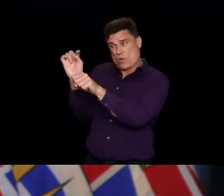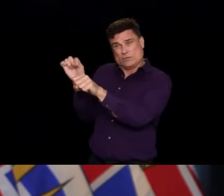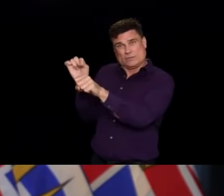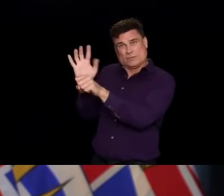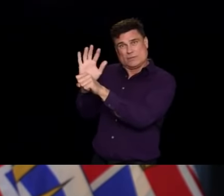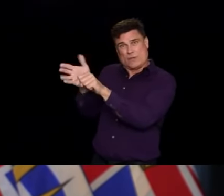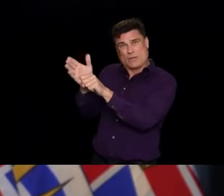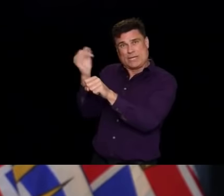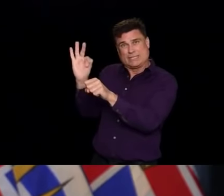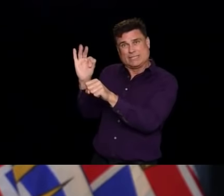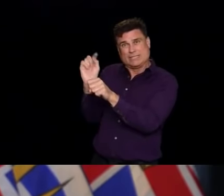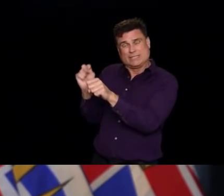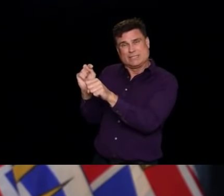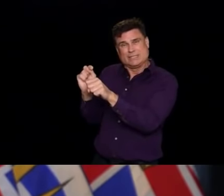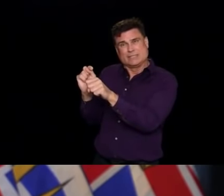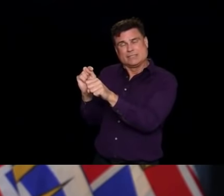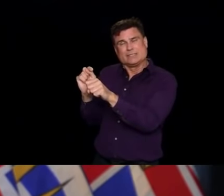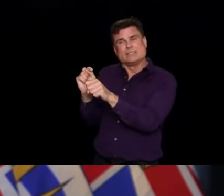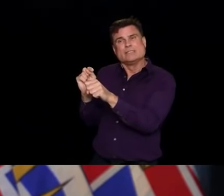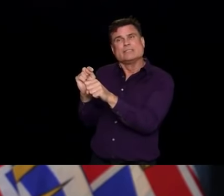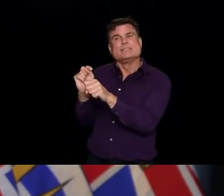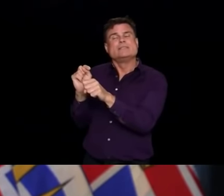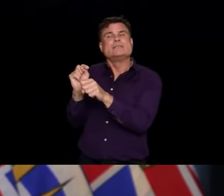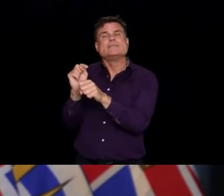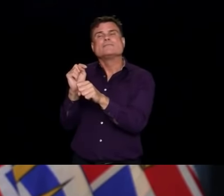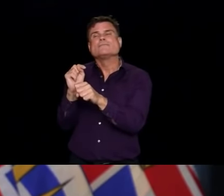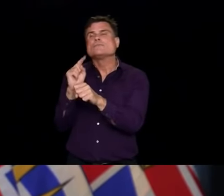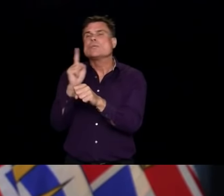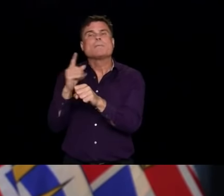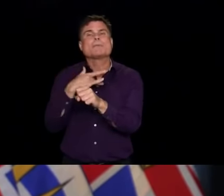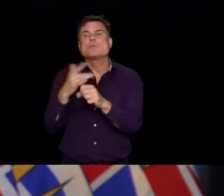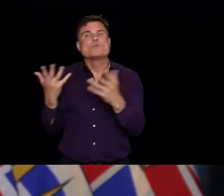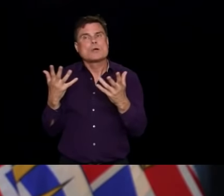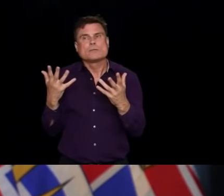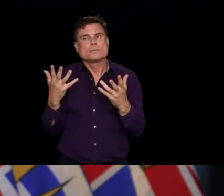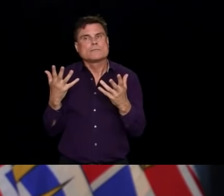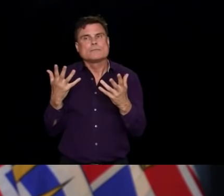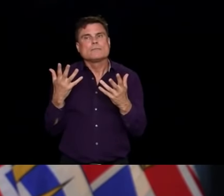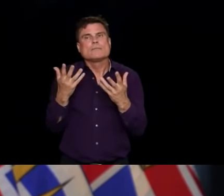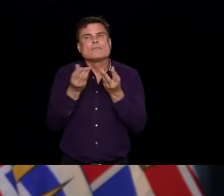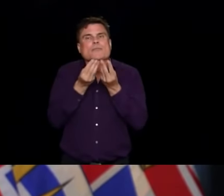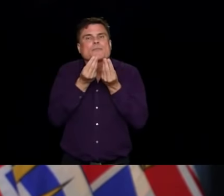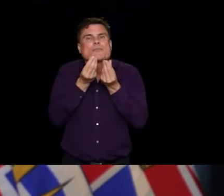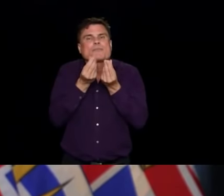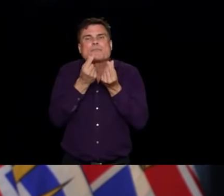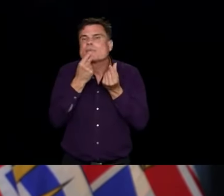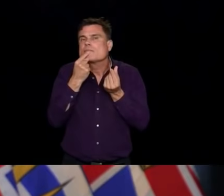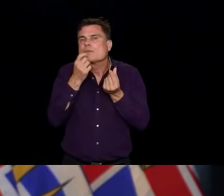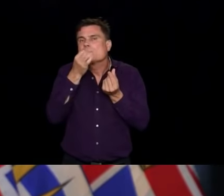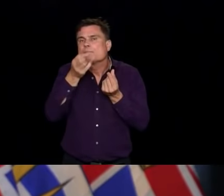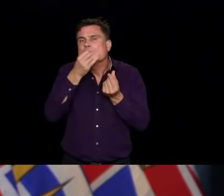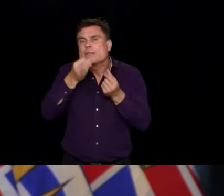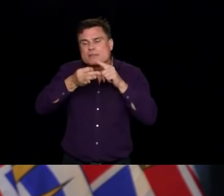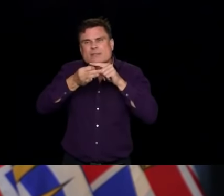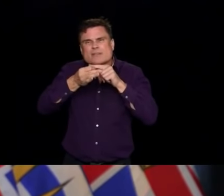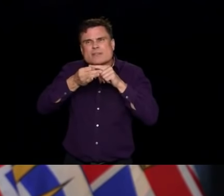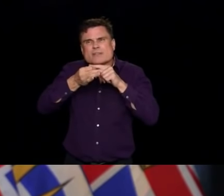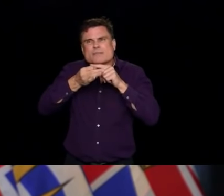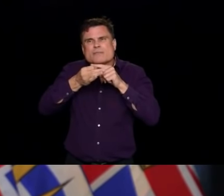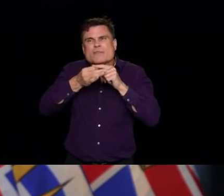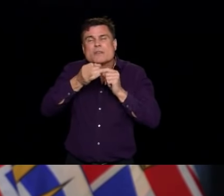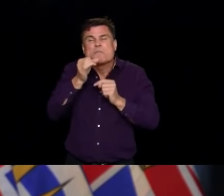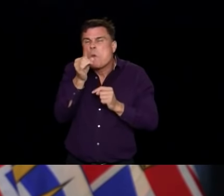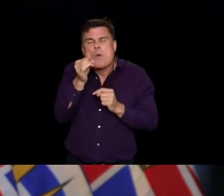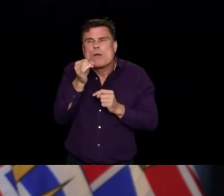can find some smaller droplets. There's a range of size when somebody's talking. But we know that the amount